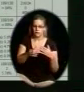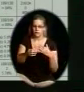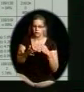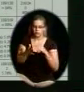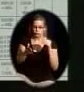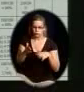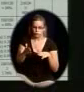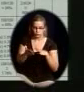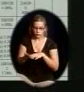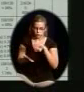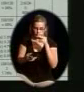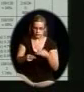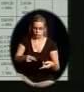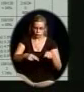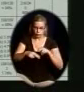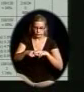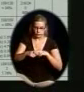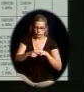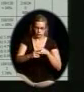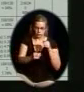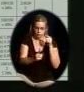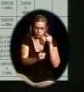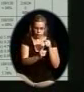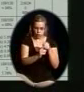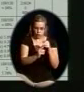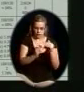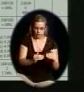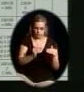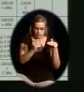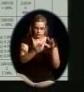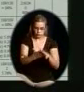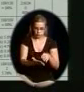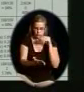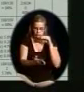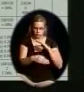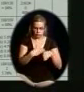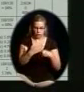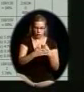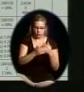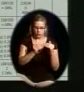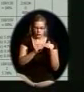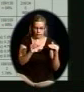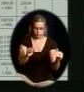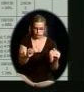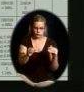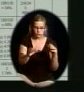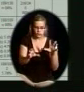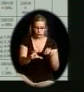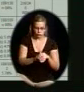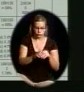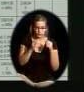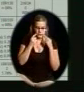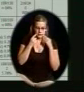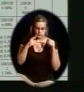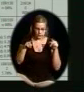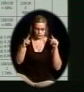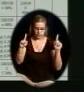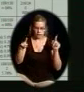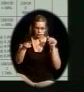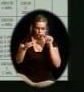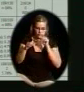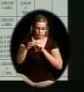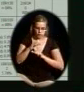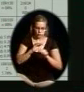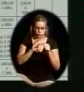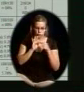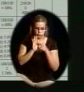will increase. We're targeting advanced learning at all levels, including success for